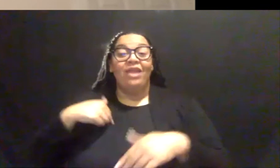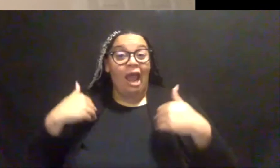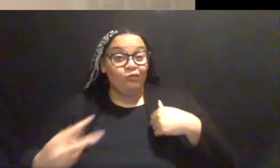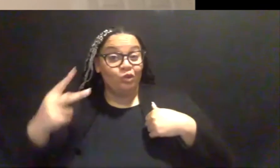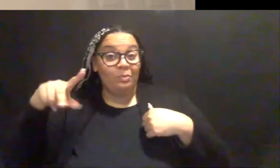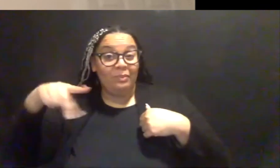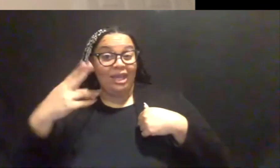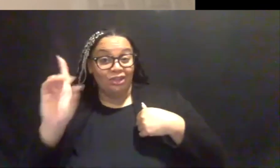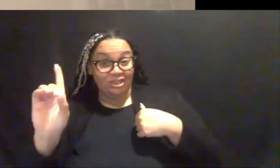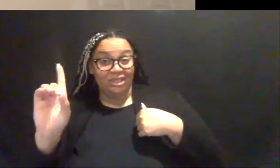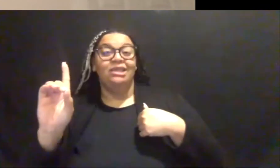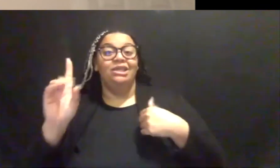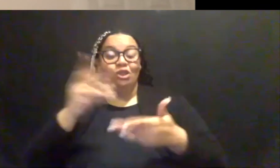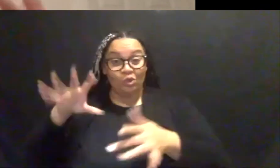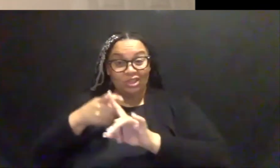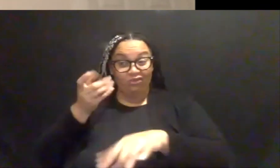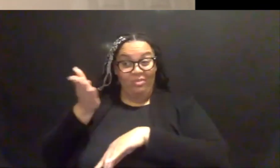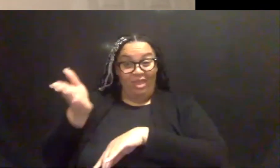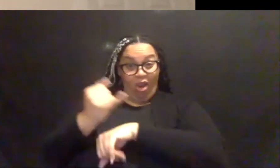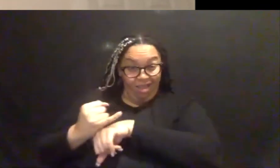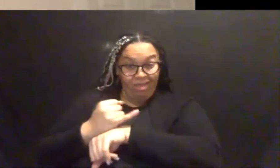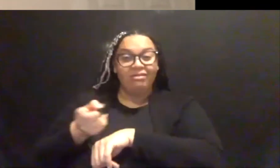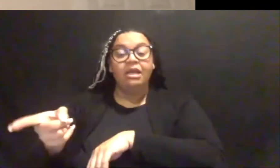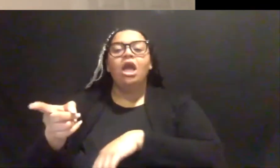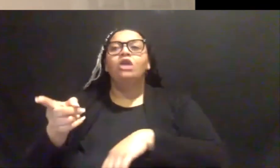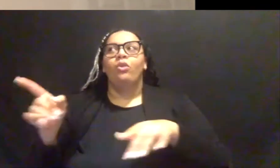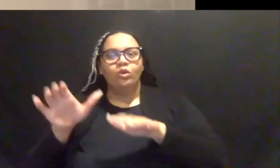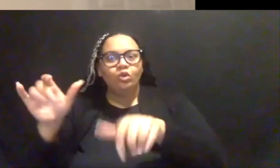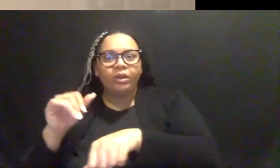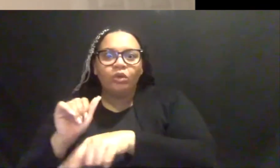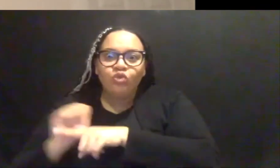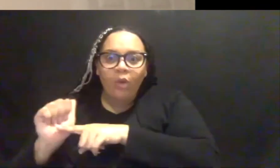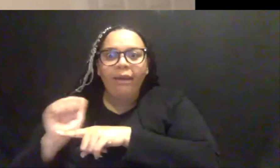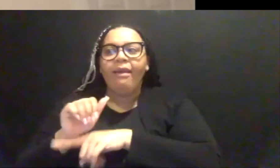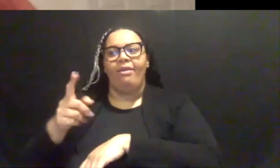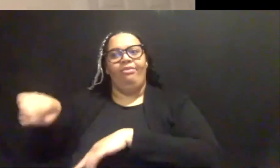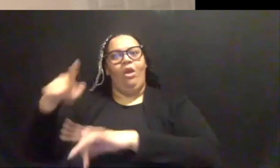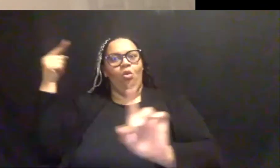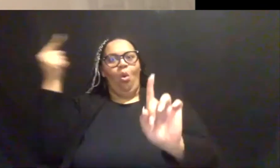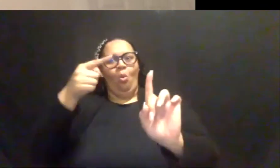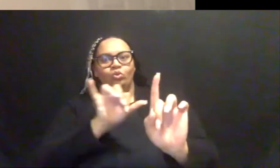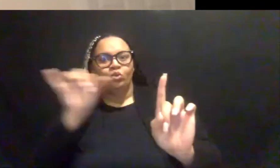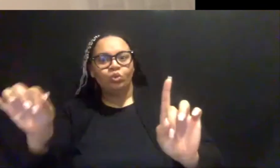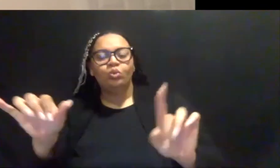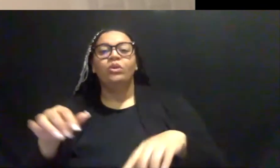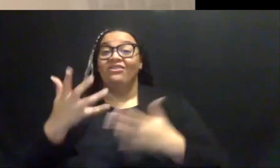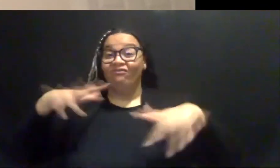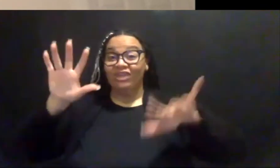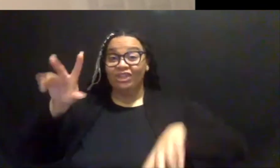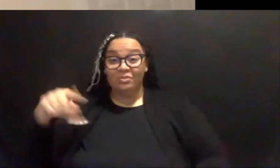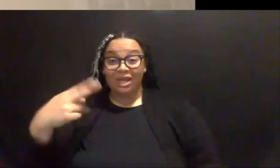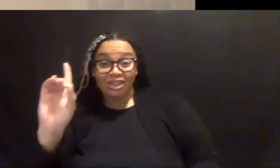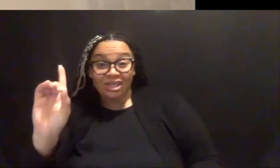students that are Malagasy. So they're doing the training, and their goal too is to, once they've gotten their PhDs, go